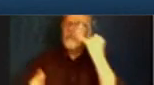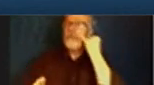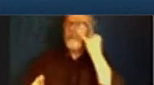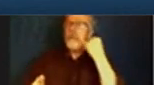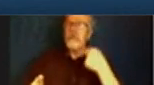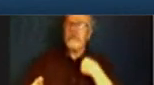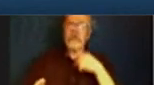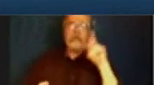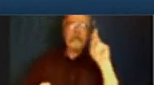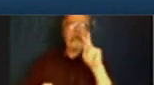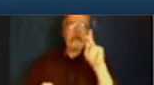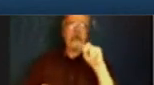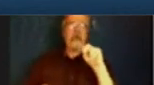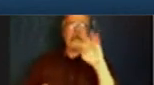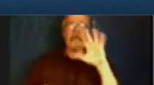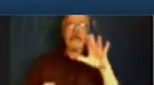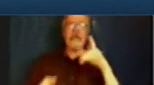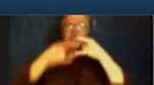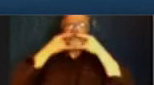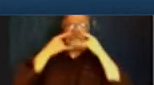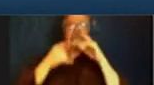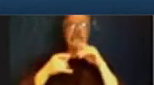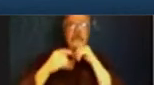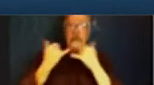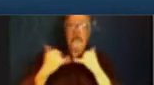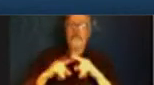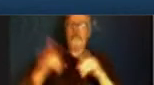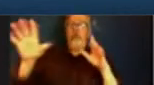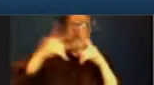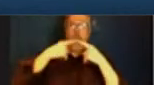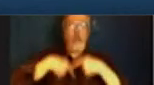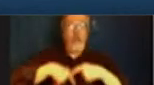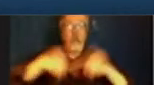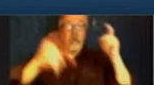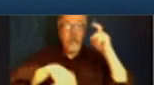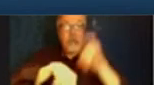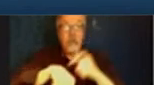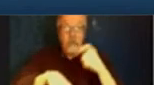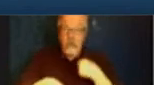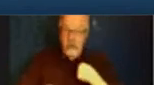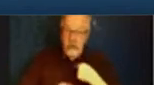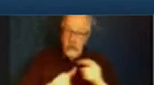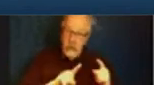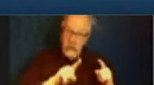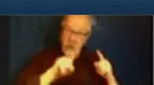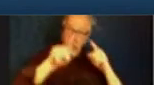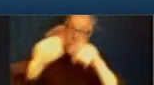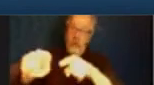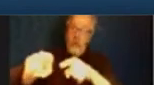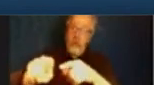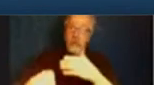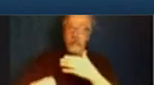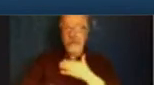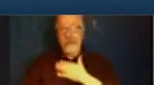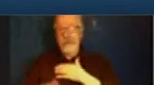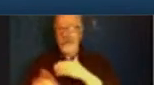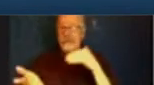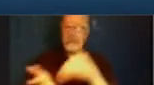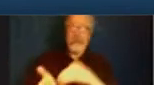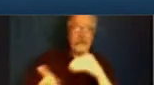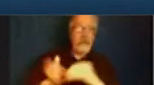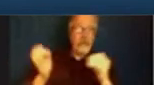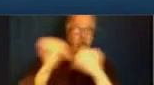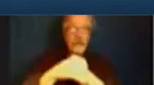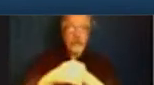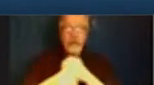go, or not right now, but when those are delivered, should I go to my local health department to do that? Well, I would suggest all